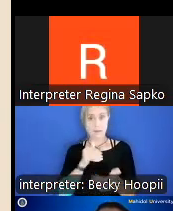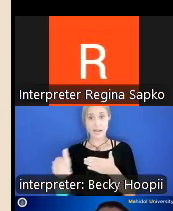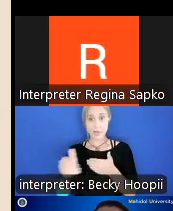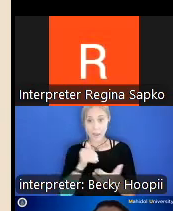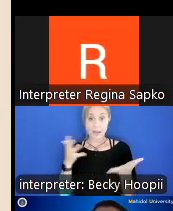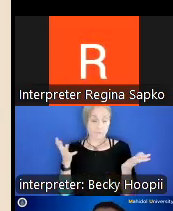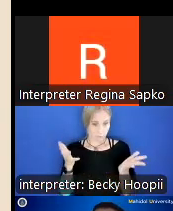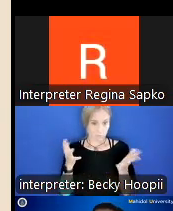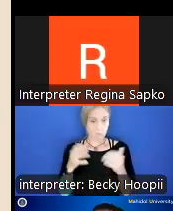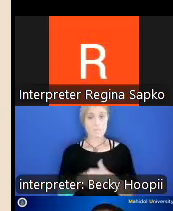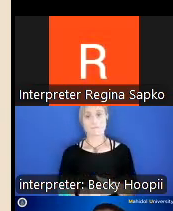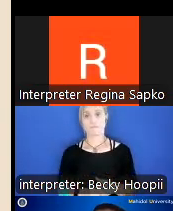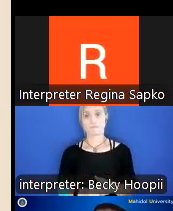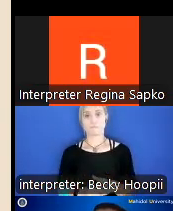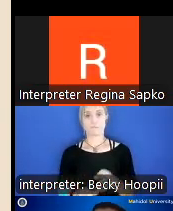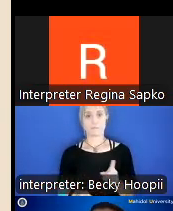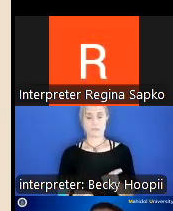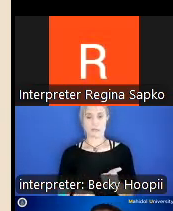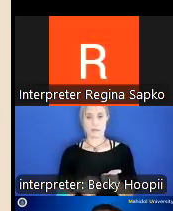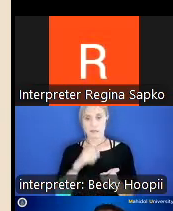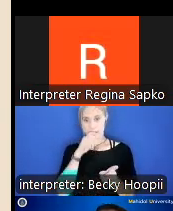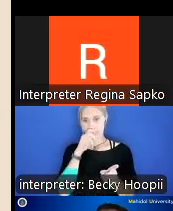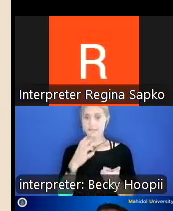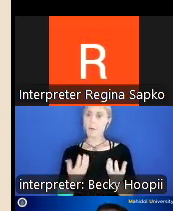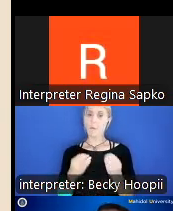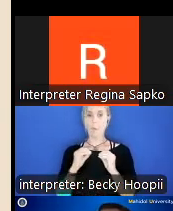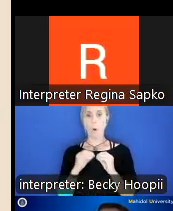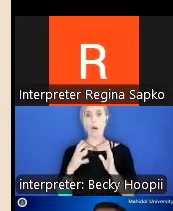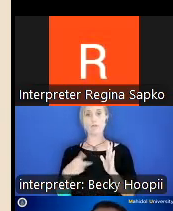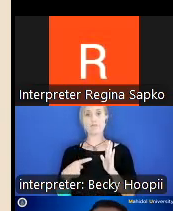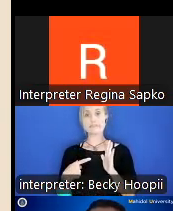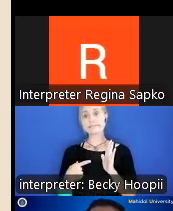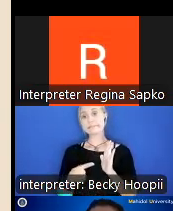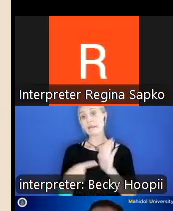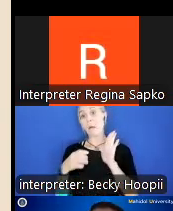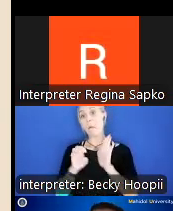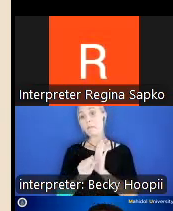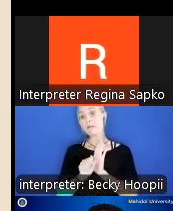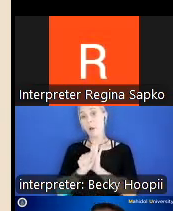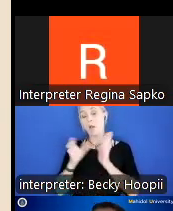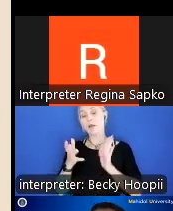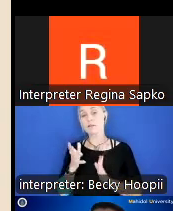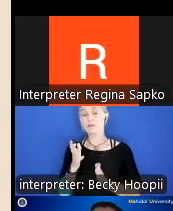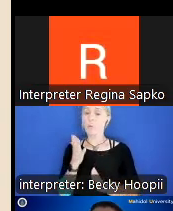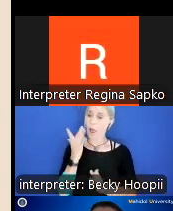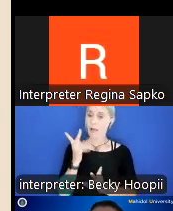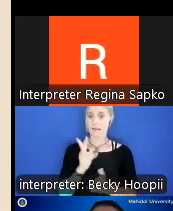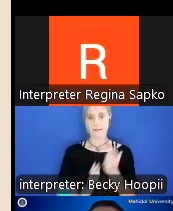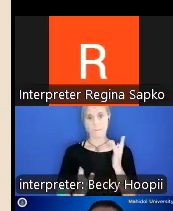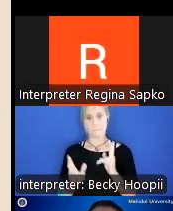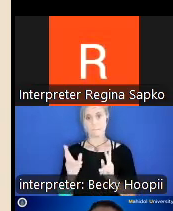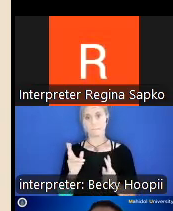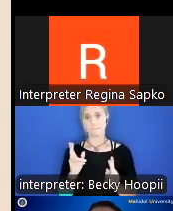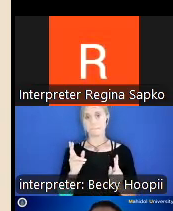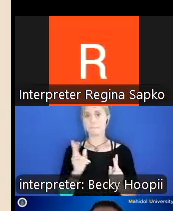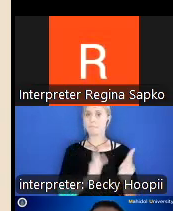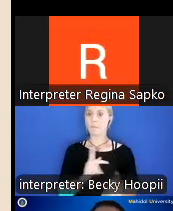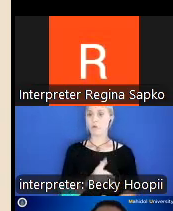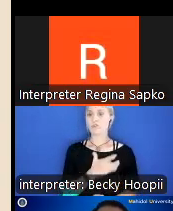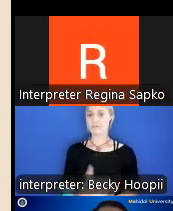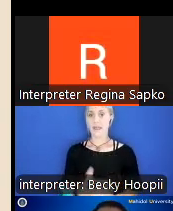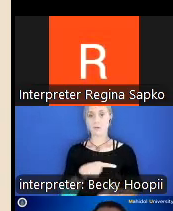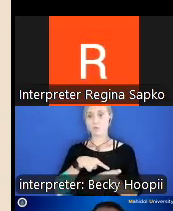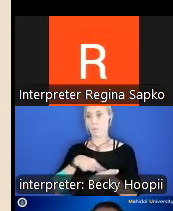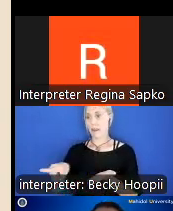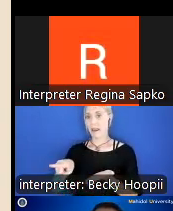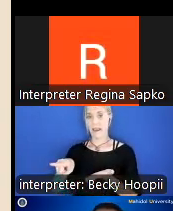be often symbolic because most of them might be tend to pay money to national